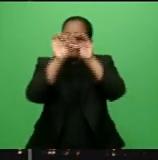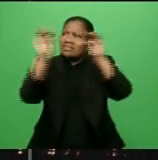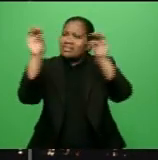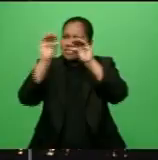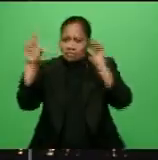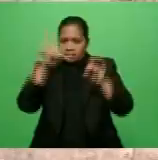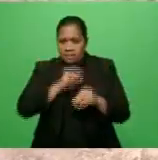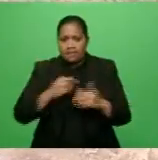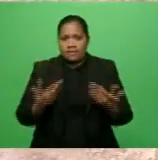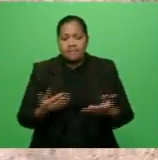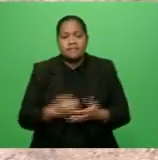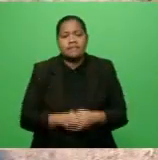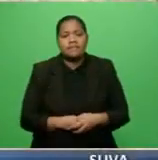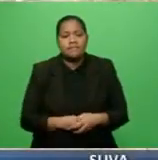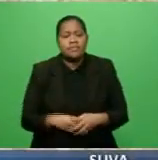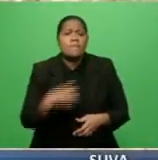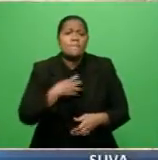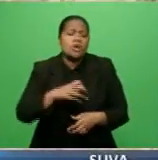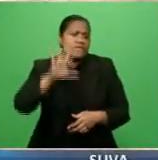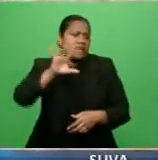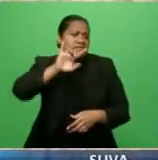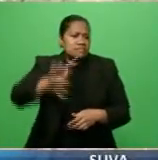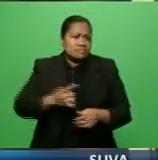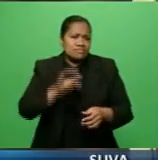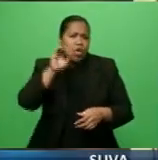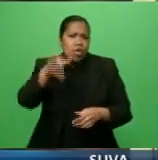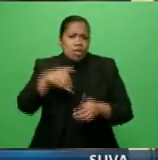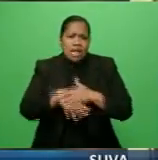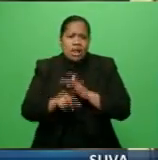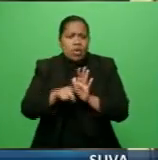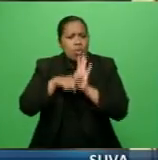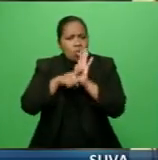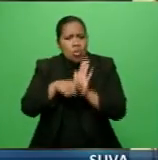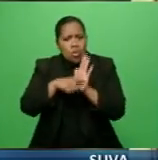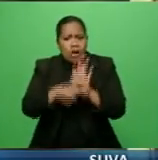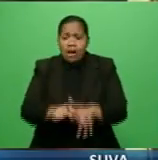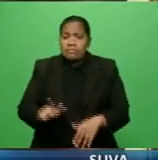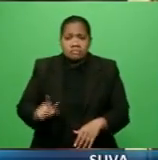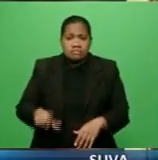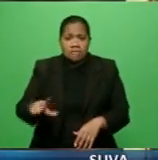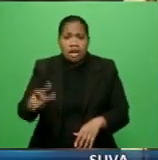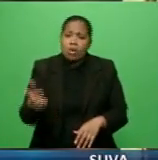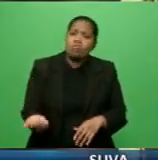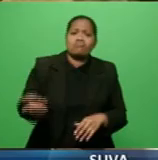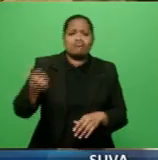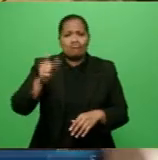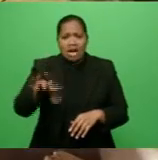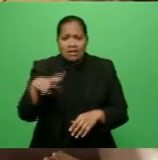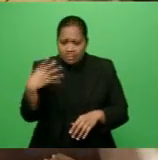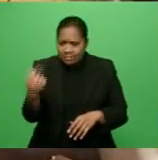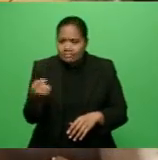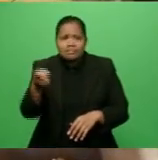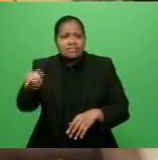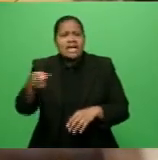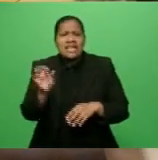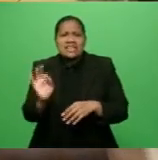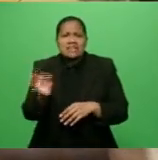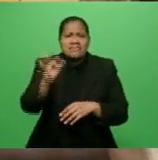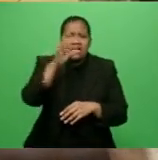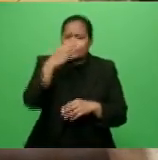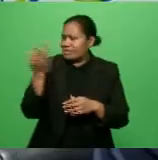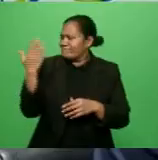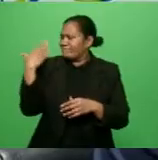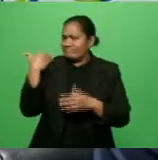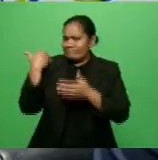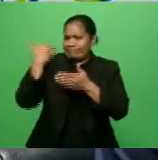details. More than 5,000 homes in parts of Lautoka and Lambasa have already been infested by termites over the years.